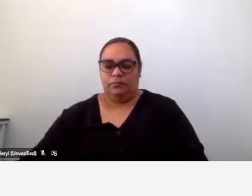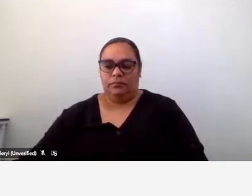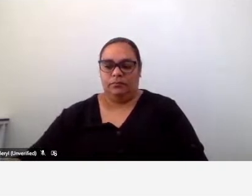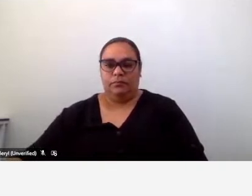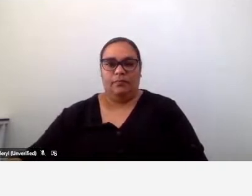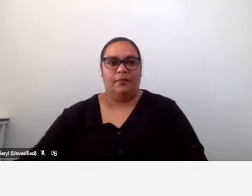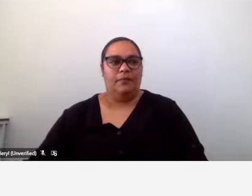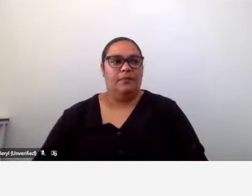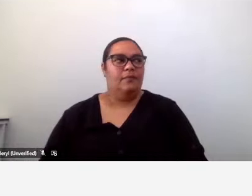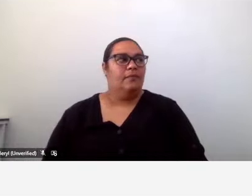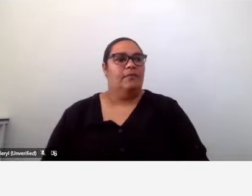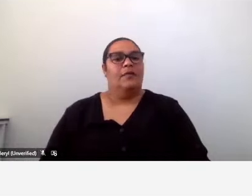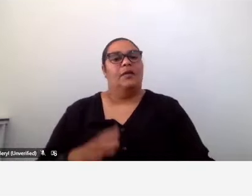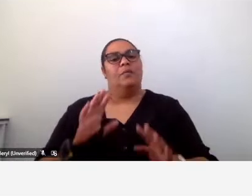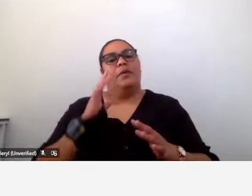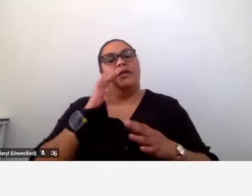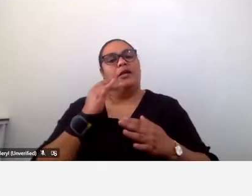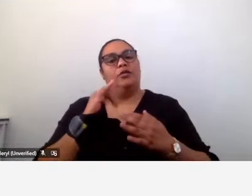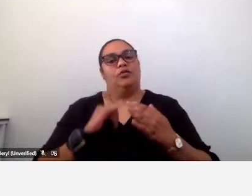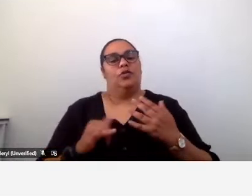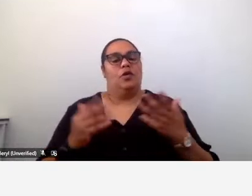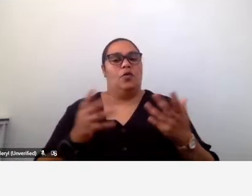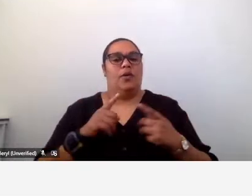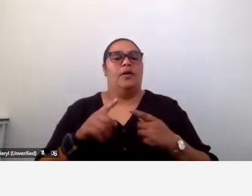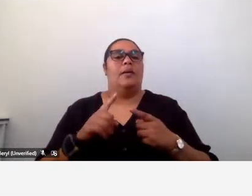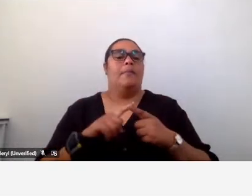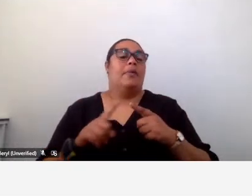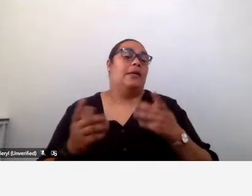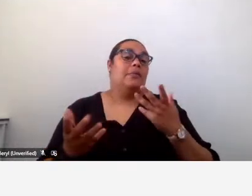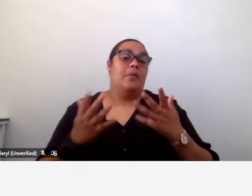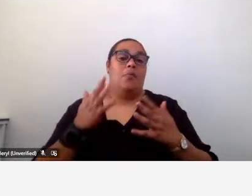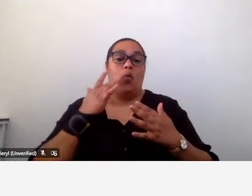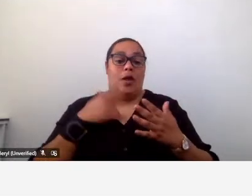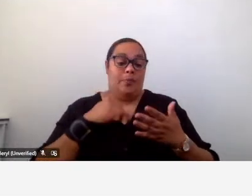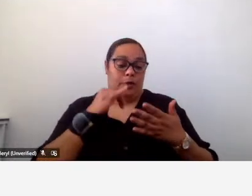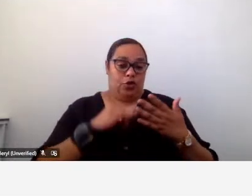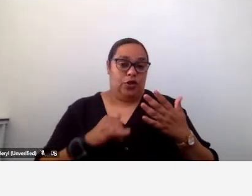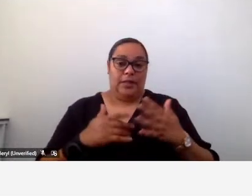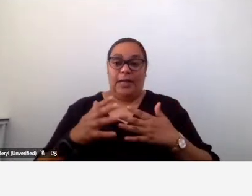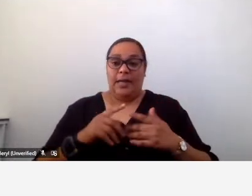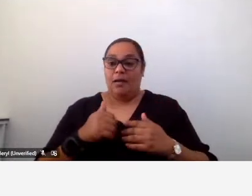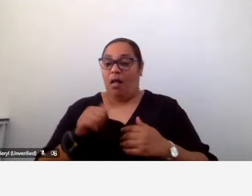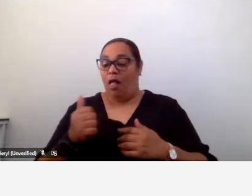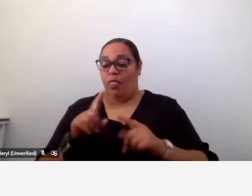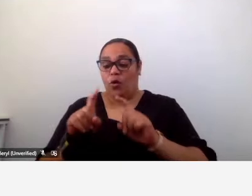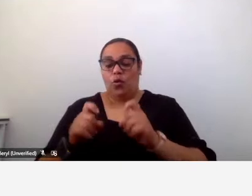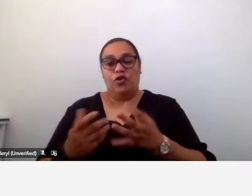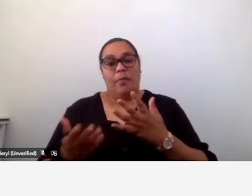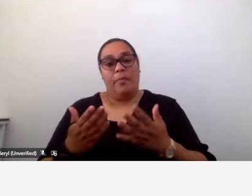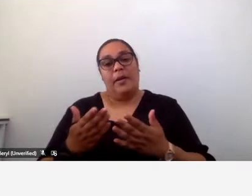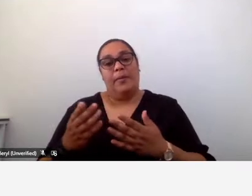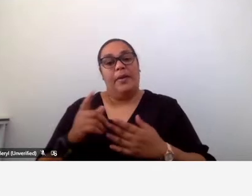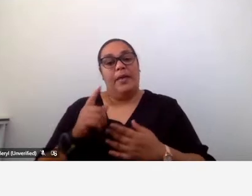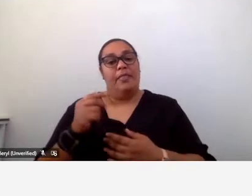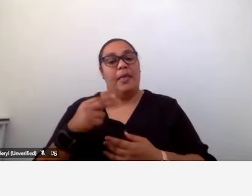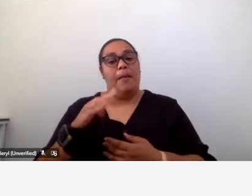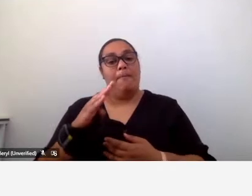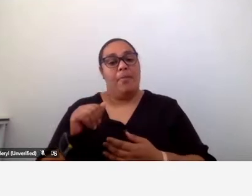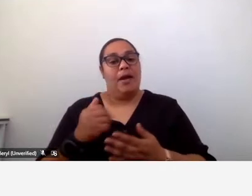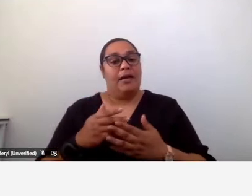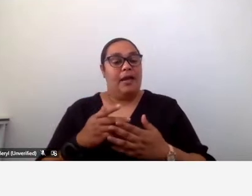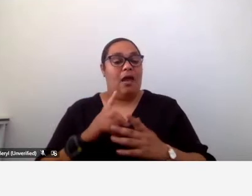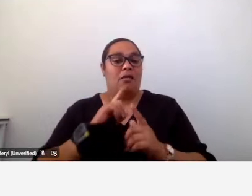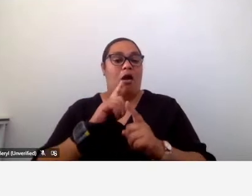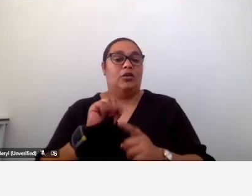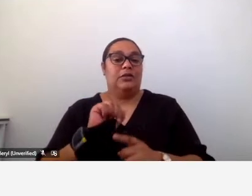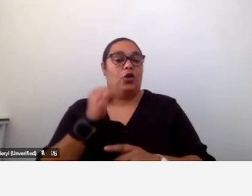Just need to check where there are any other, perhaps while I'm checking for any other question, maybe Temba can just fill in on